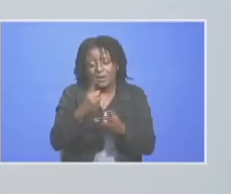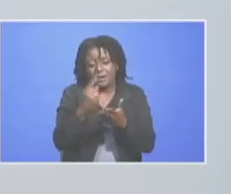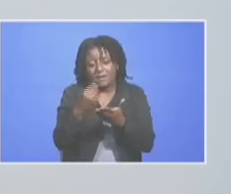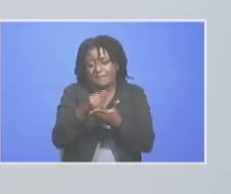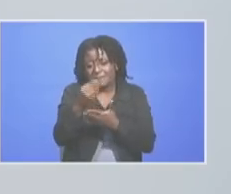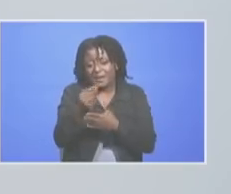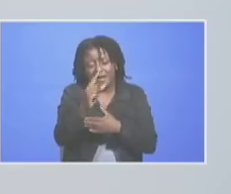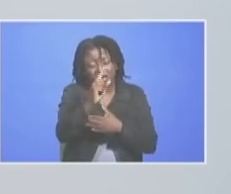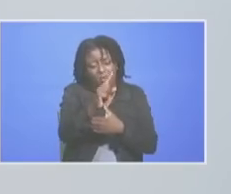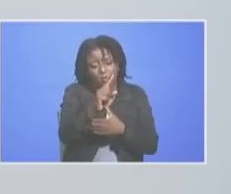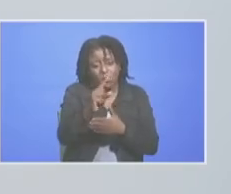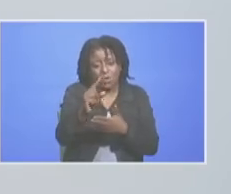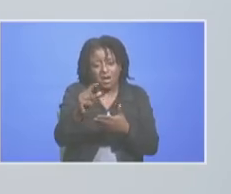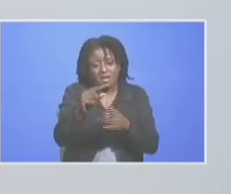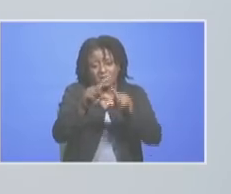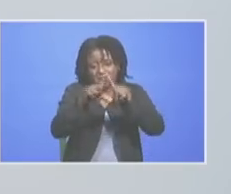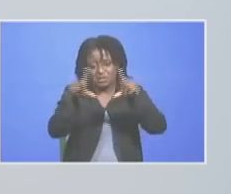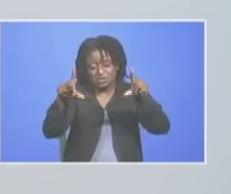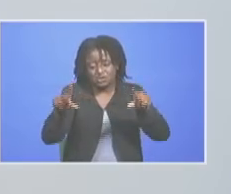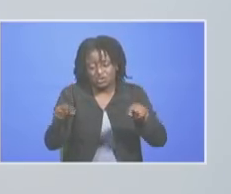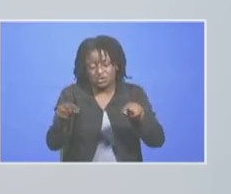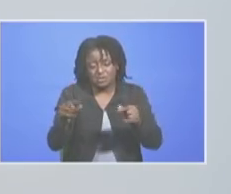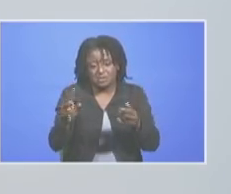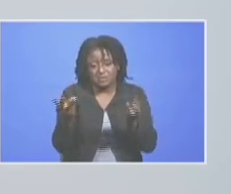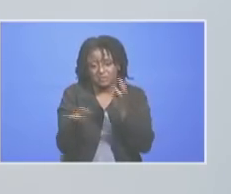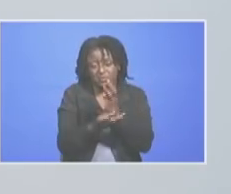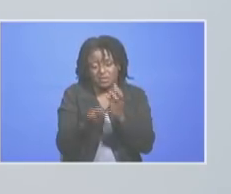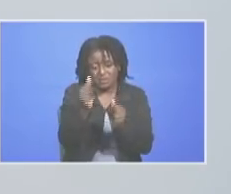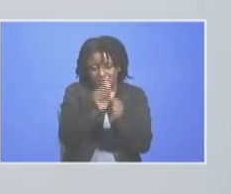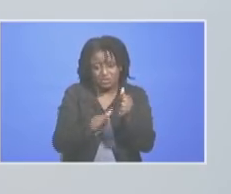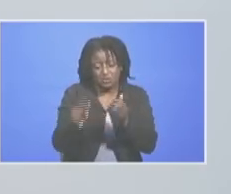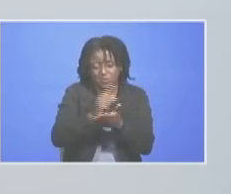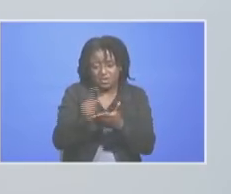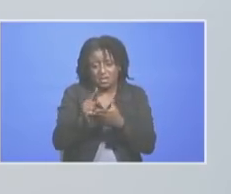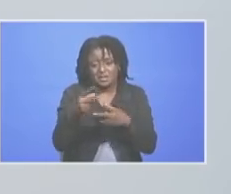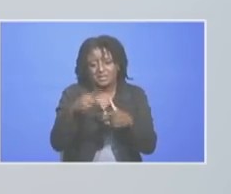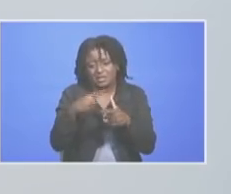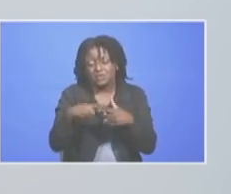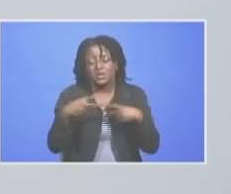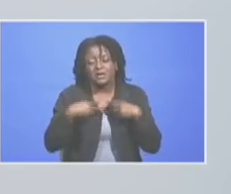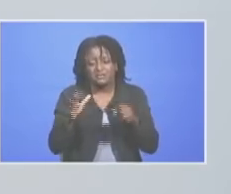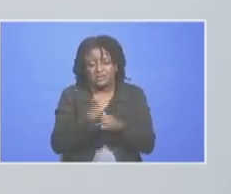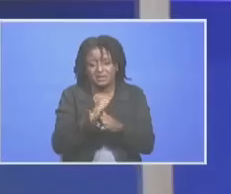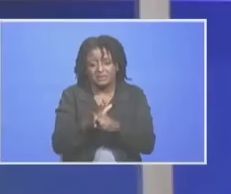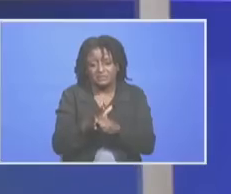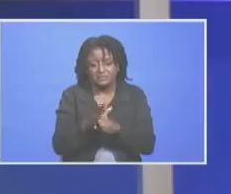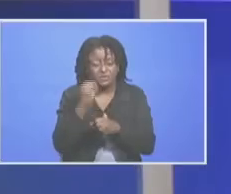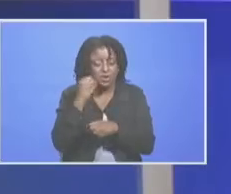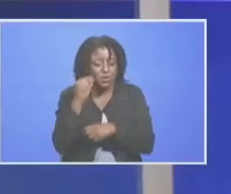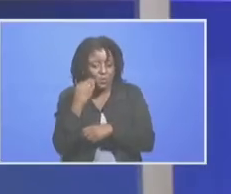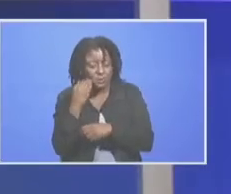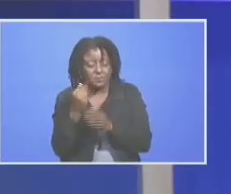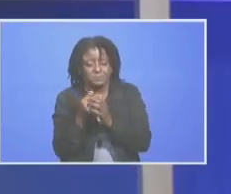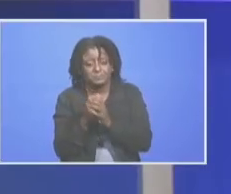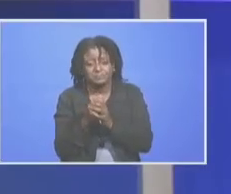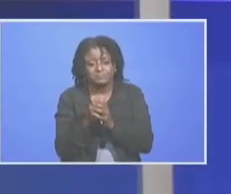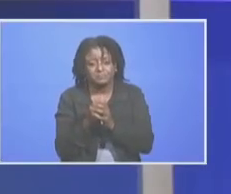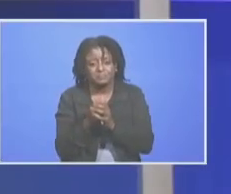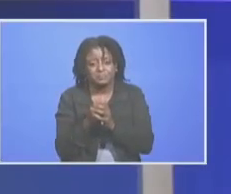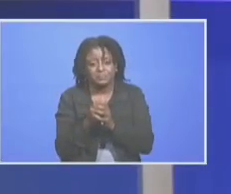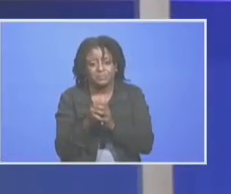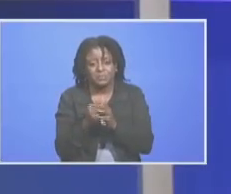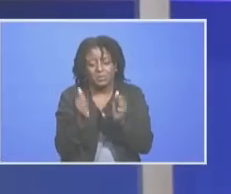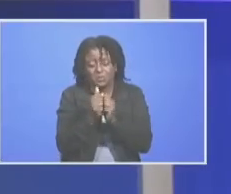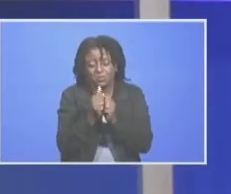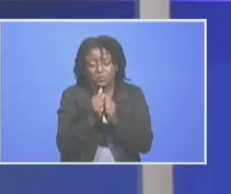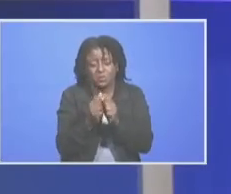plywood a week, and you could have enough to board up 15 to 20 windows in your home. With a mission to